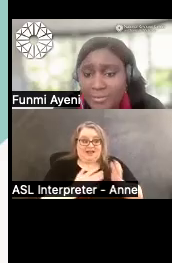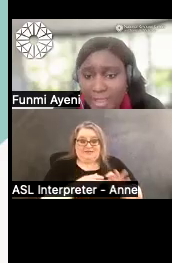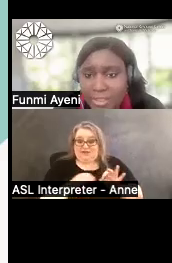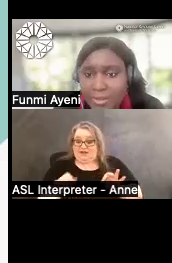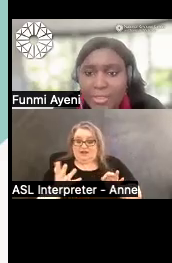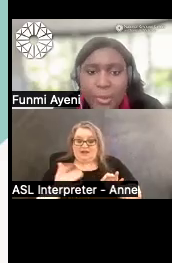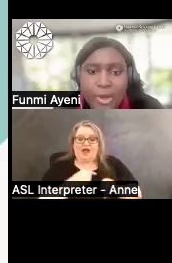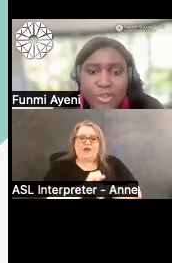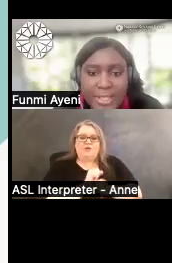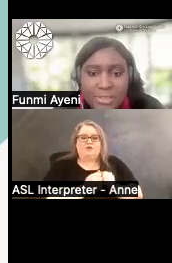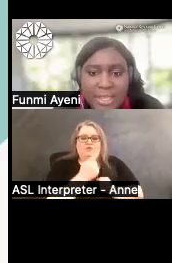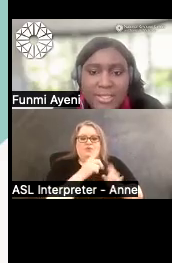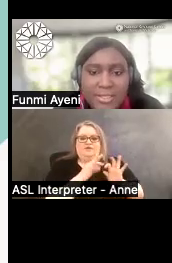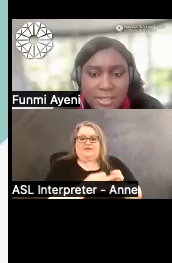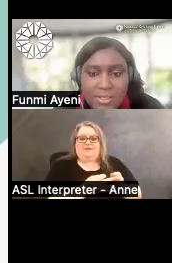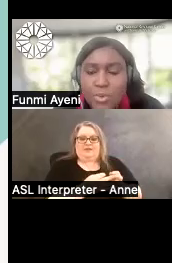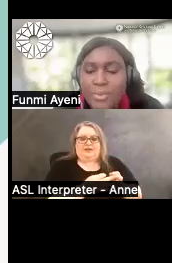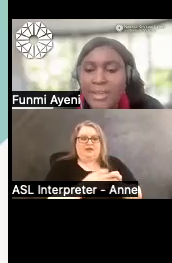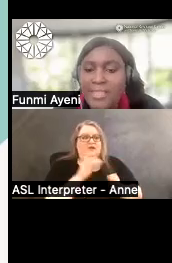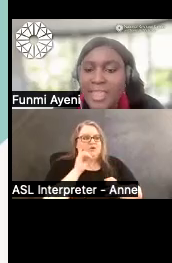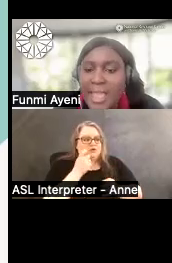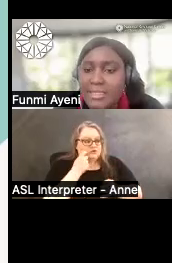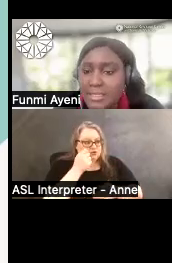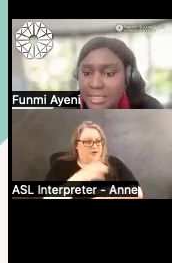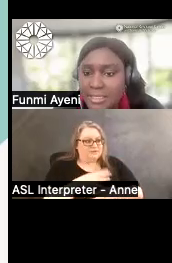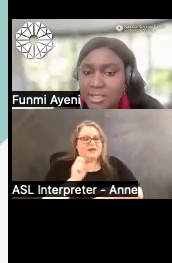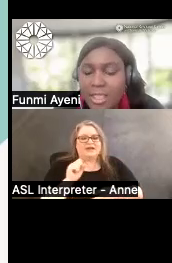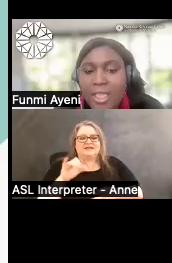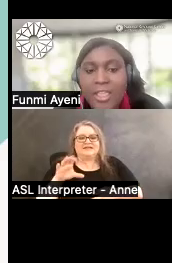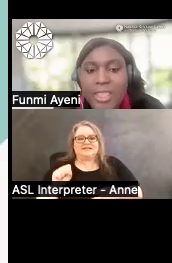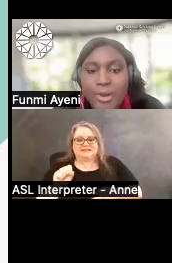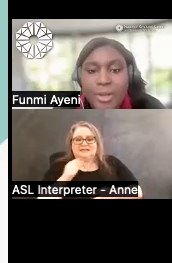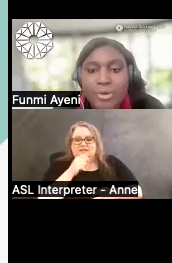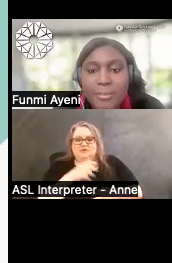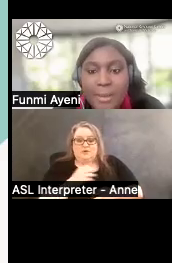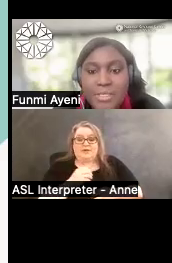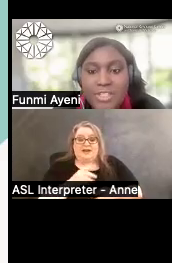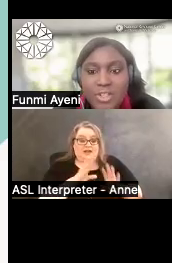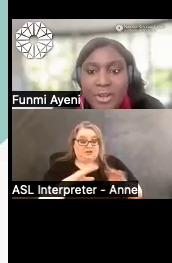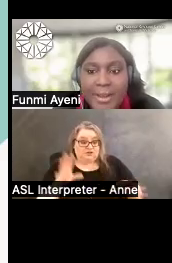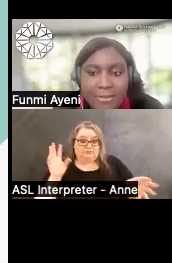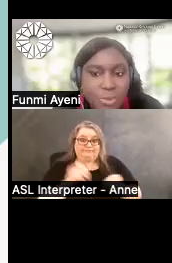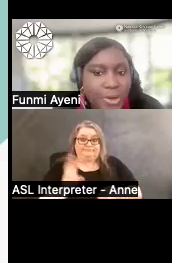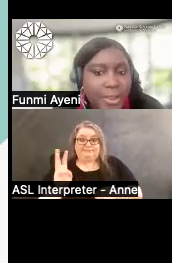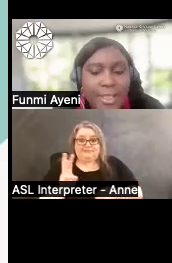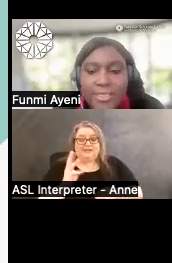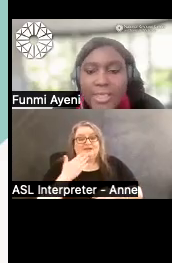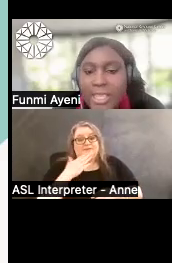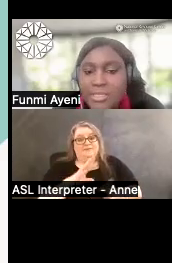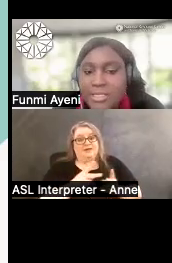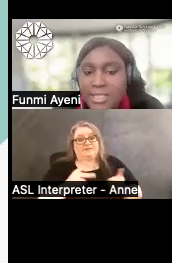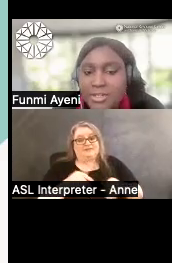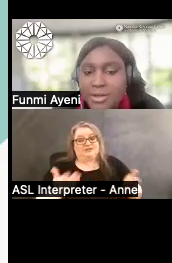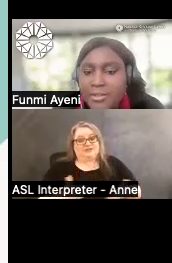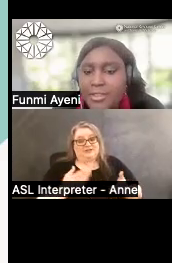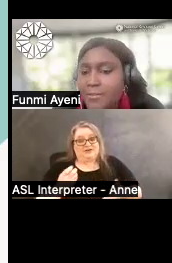with one family. They were a trans man, cis woman, and they had 6 kids. They were in a pretty bad position here in Harrisburg. They came